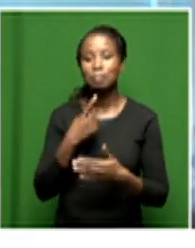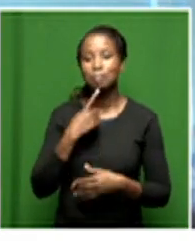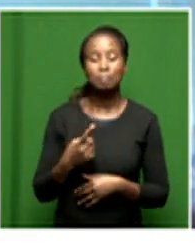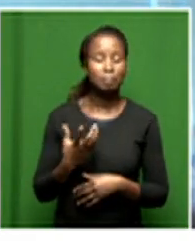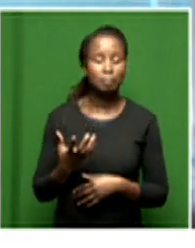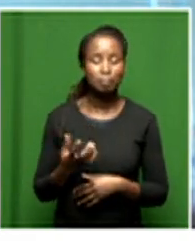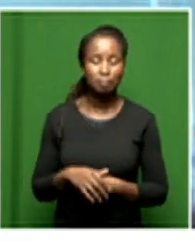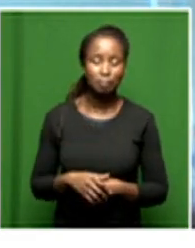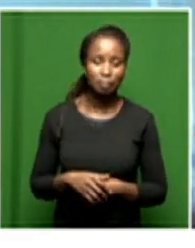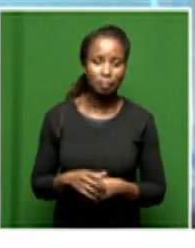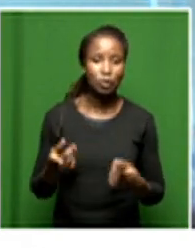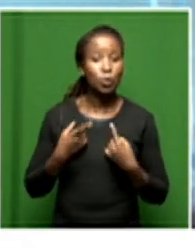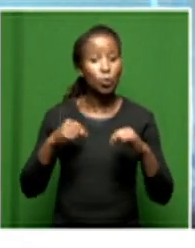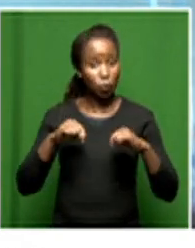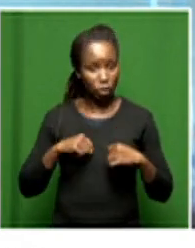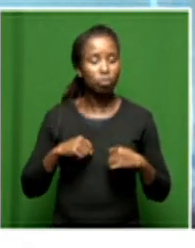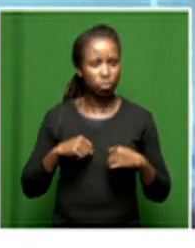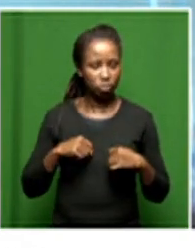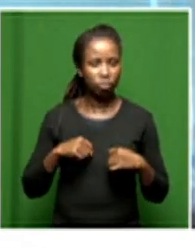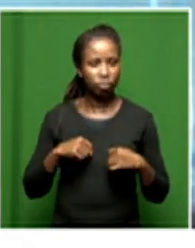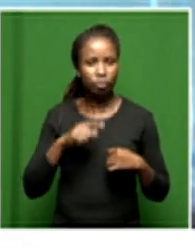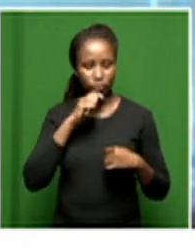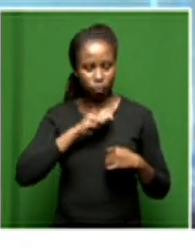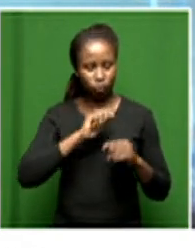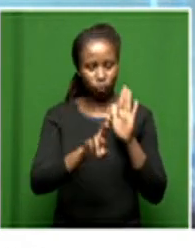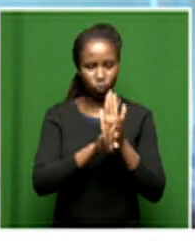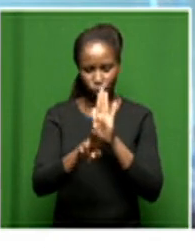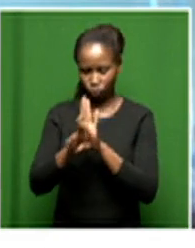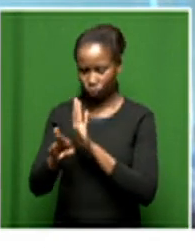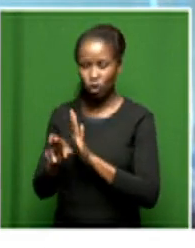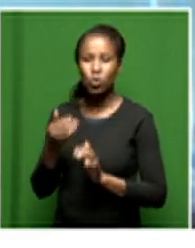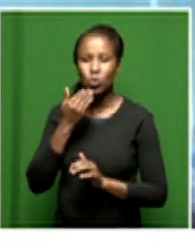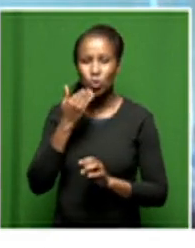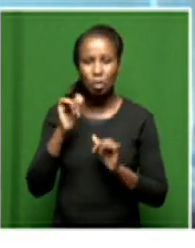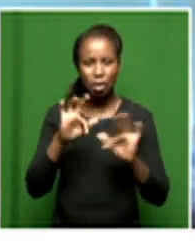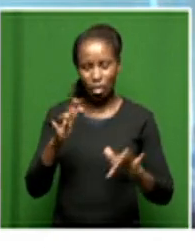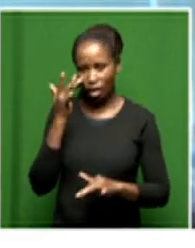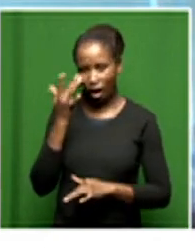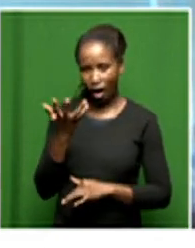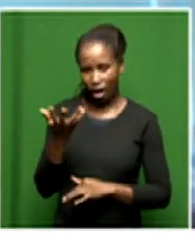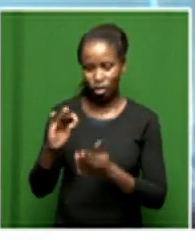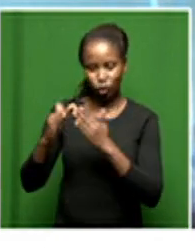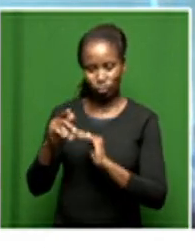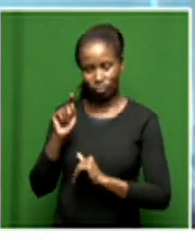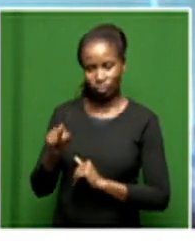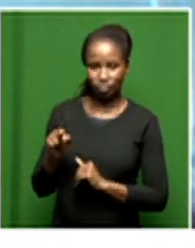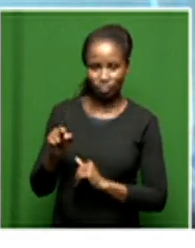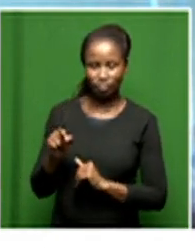the real voice for disaffected coloured voters who feel like